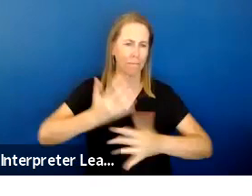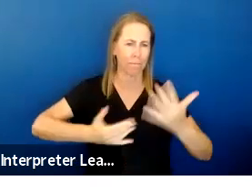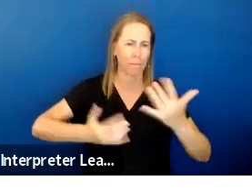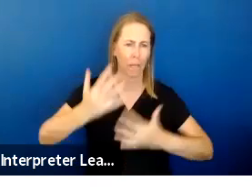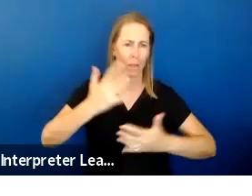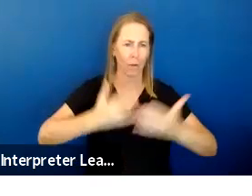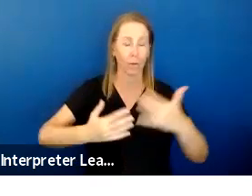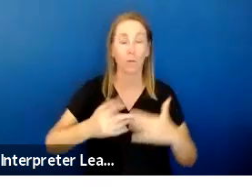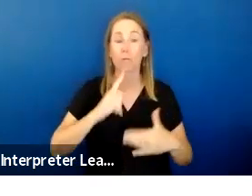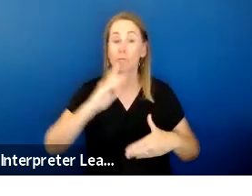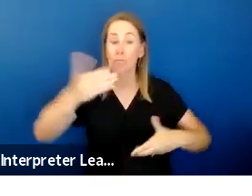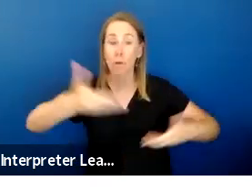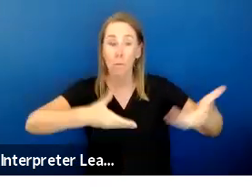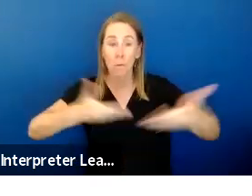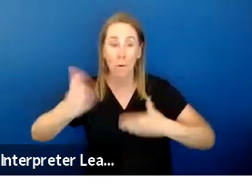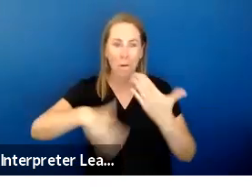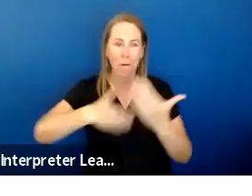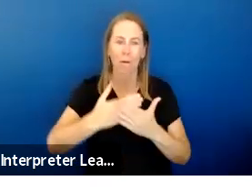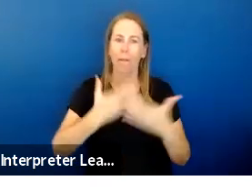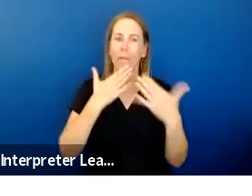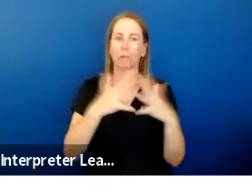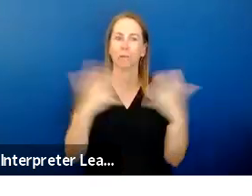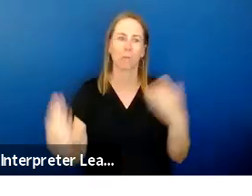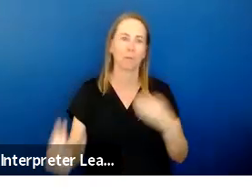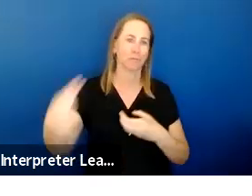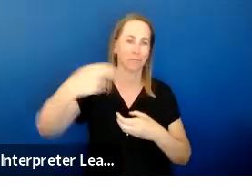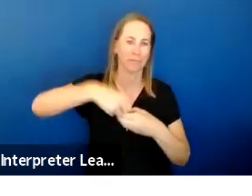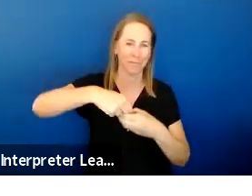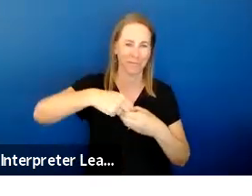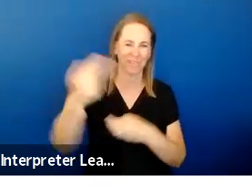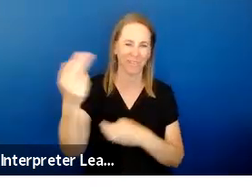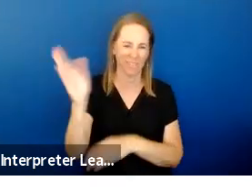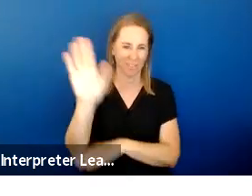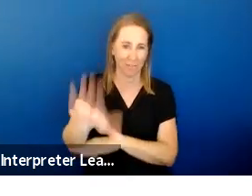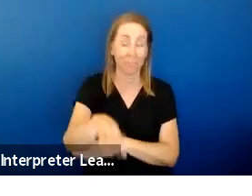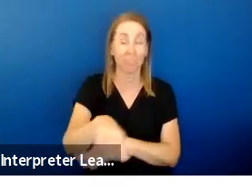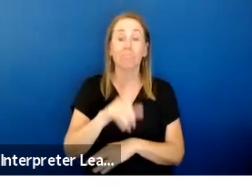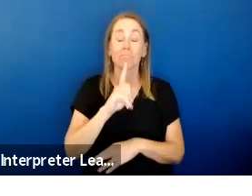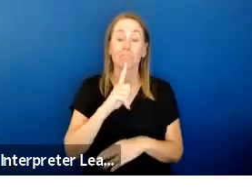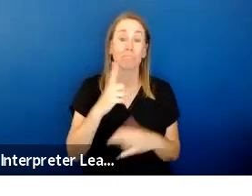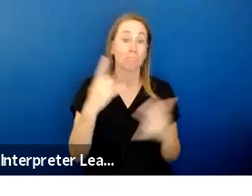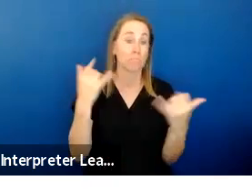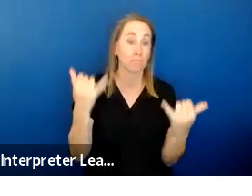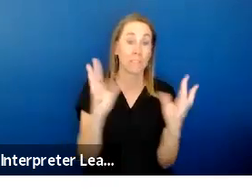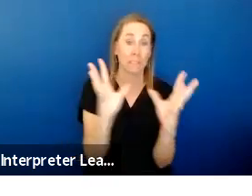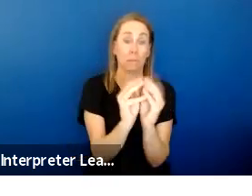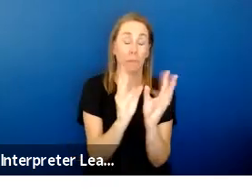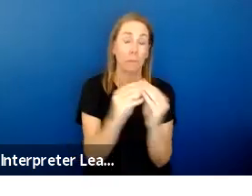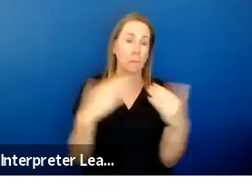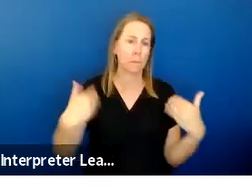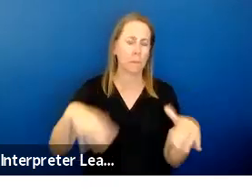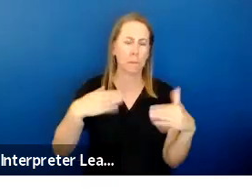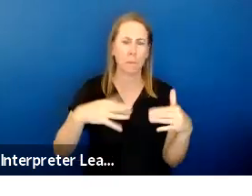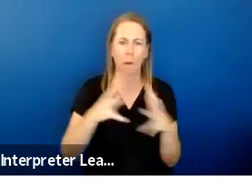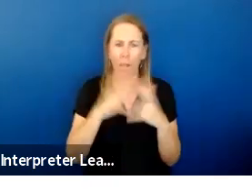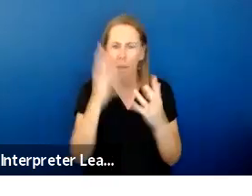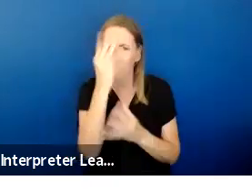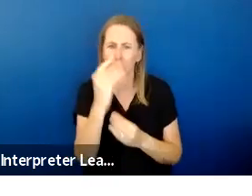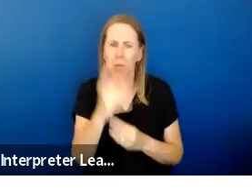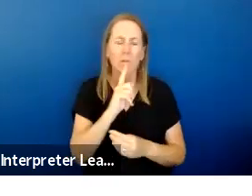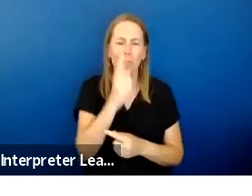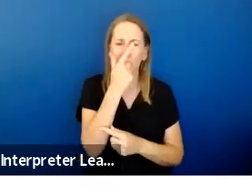everyone and thank you so much for joining us. We have a very informative and very interesting webinar for you